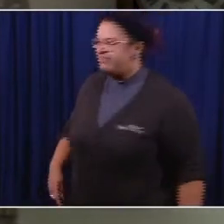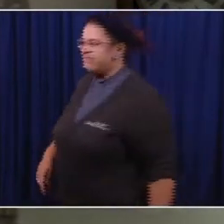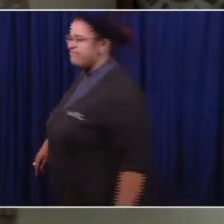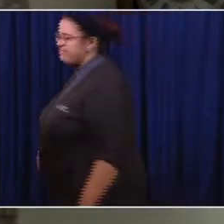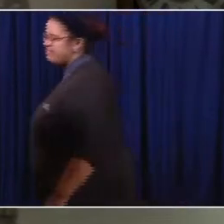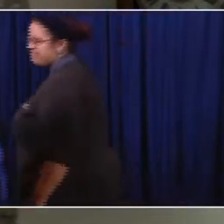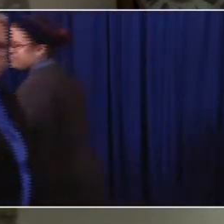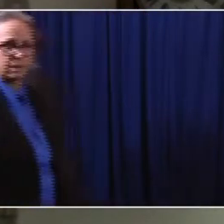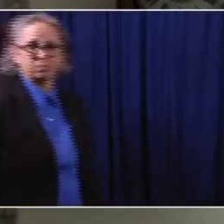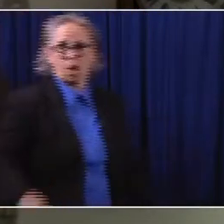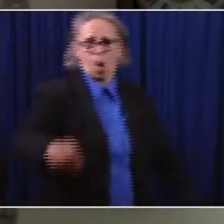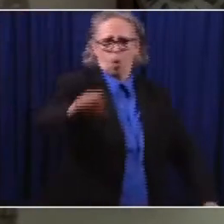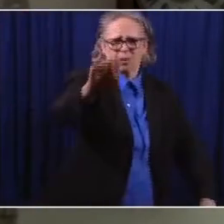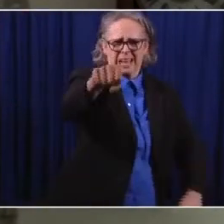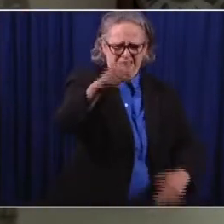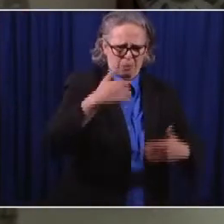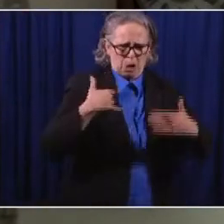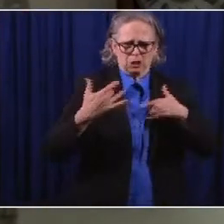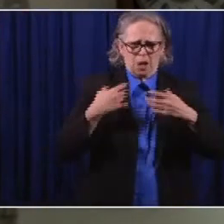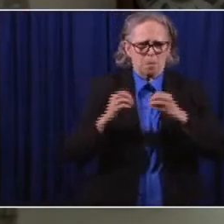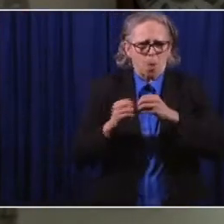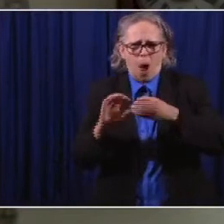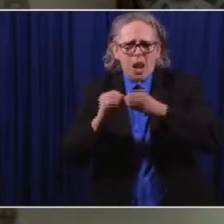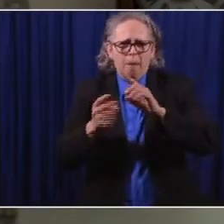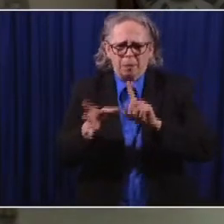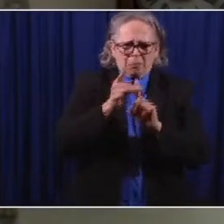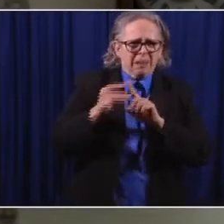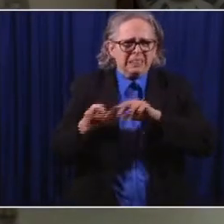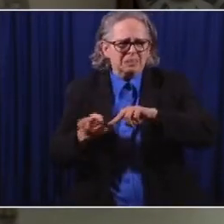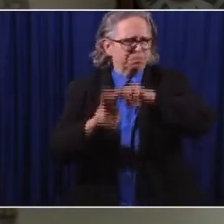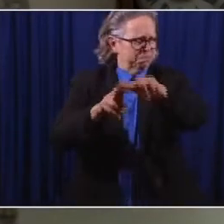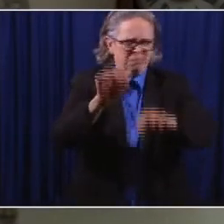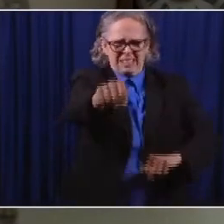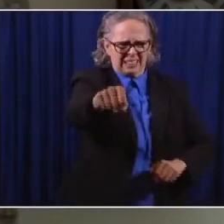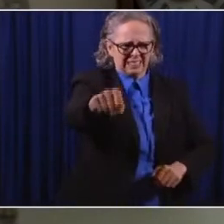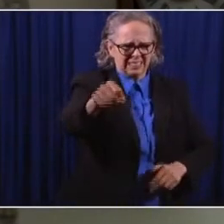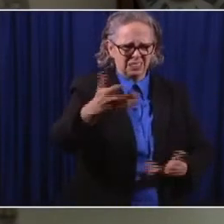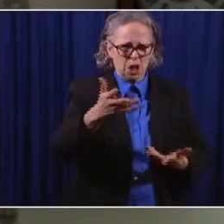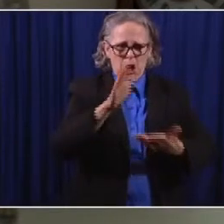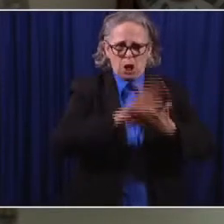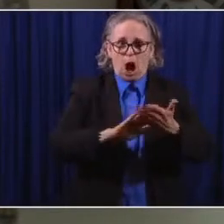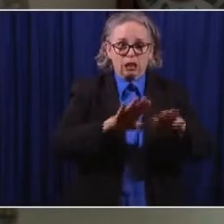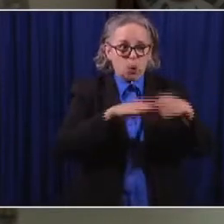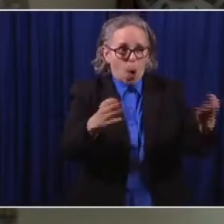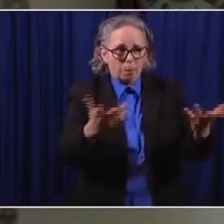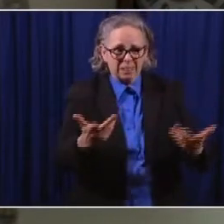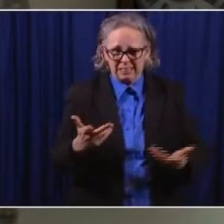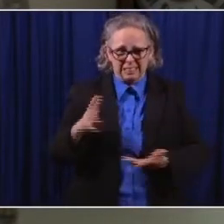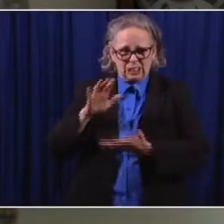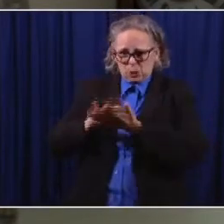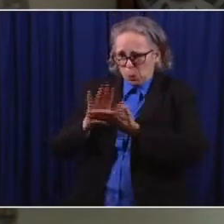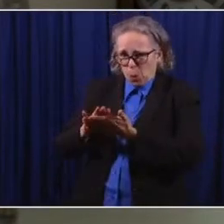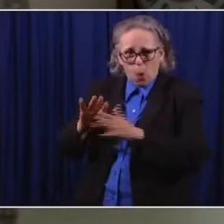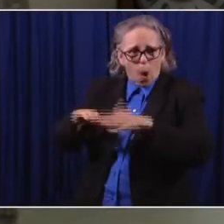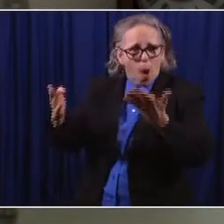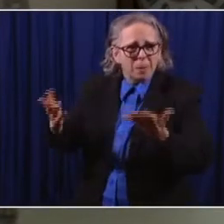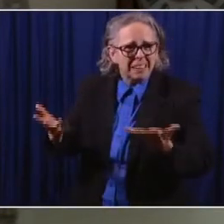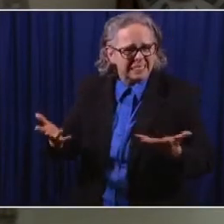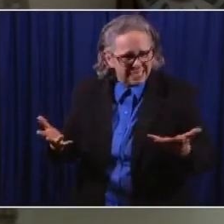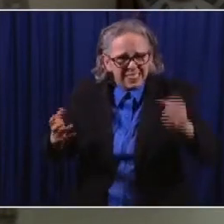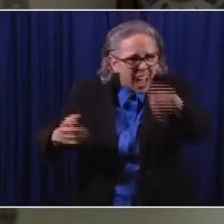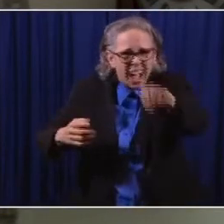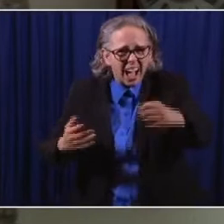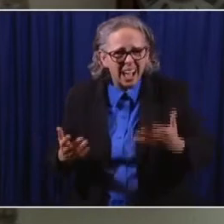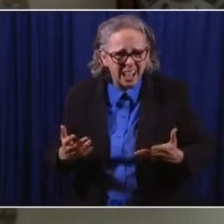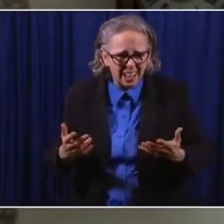coming back. We got schools coming back. We want our kids to be in school. Parents are making those choices. We want them to have those choices. We want